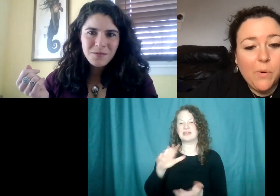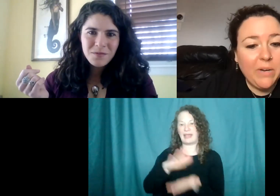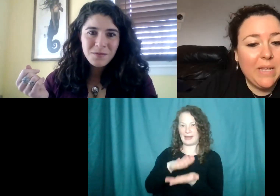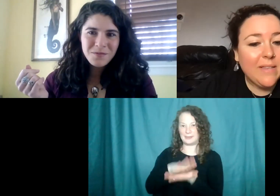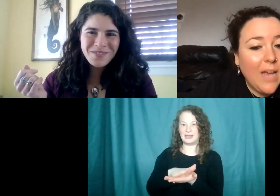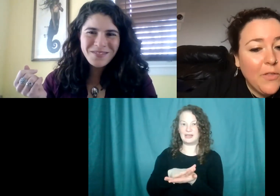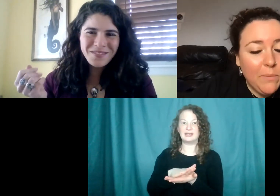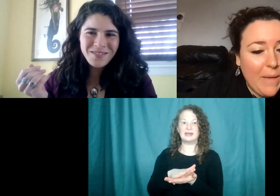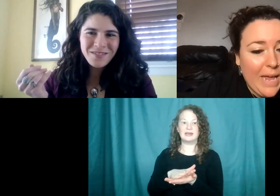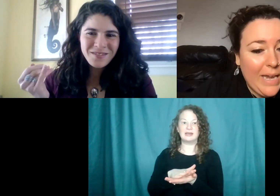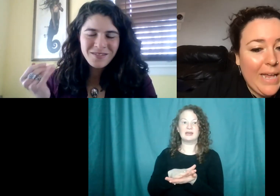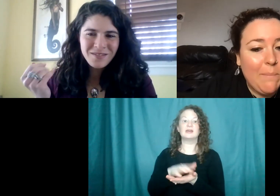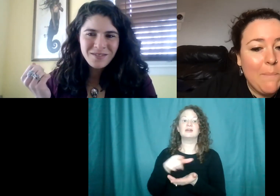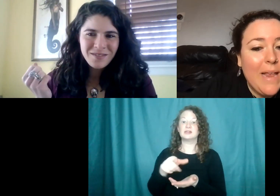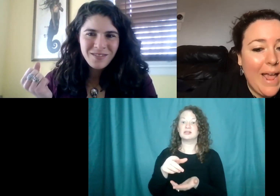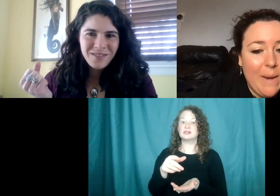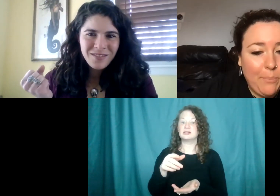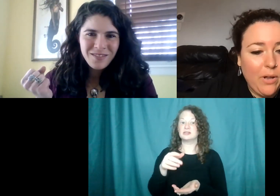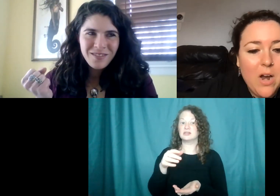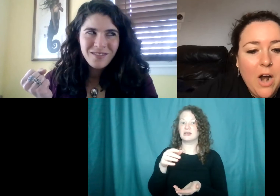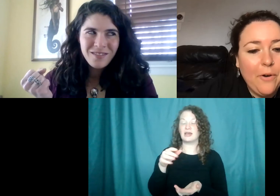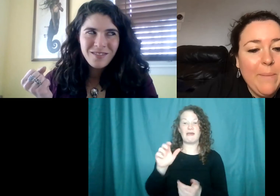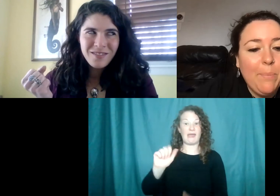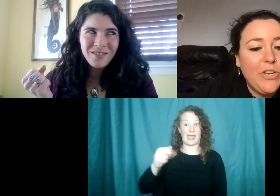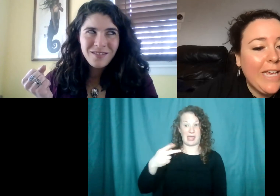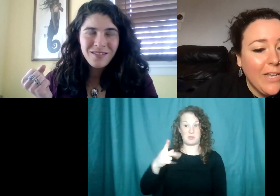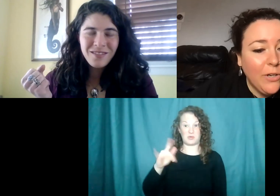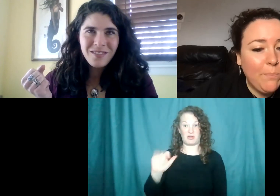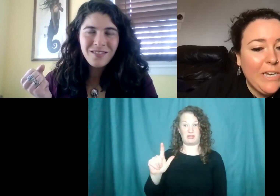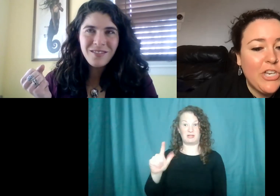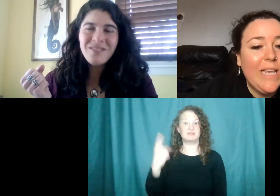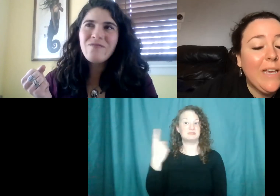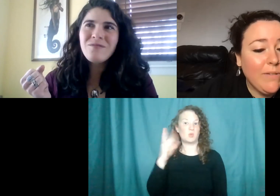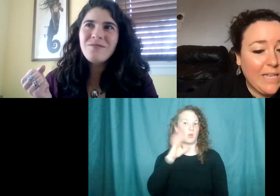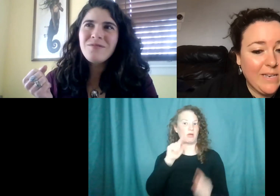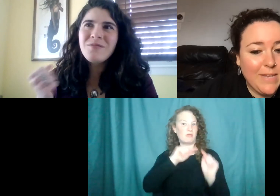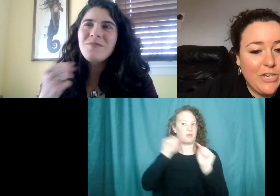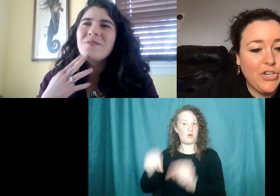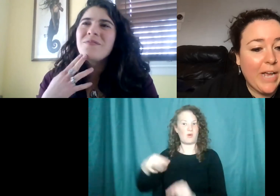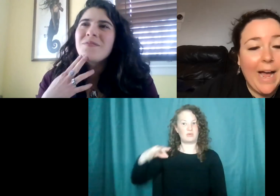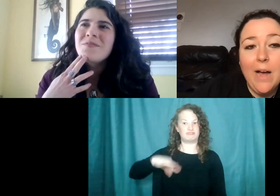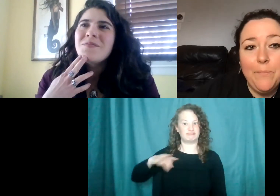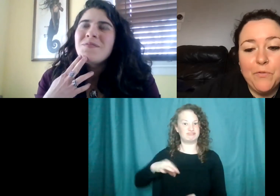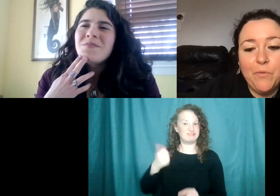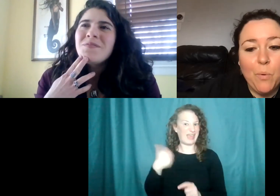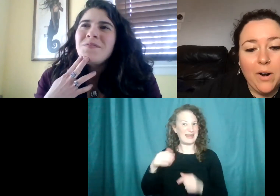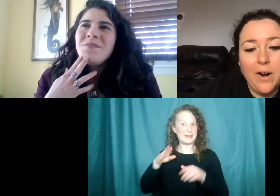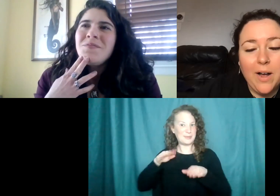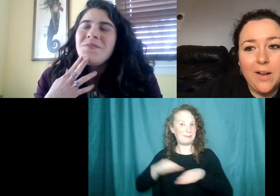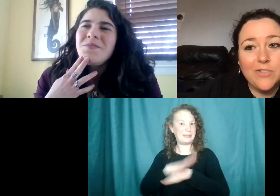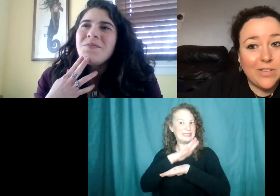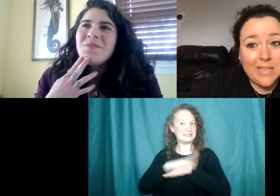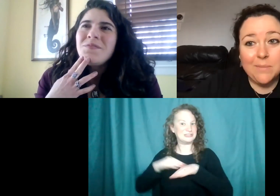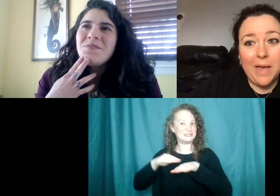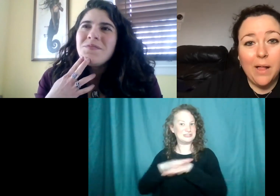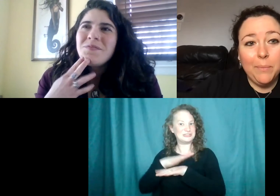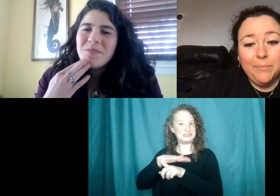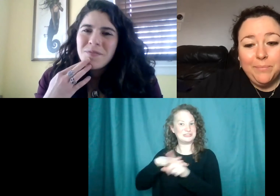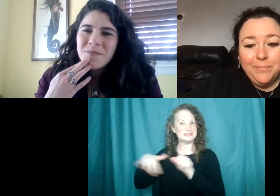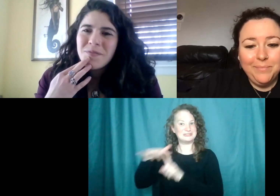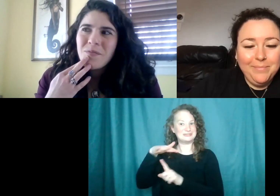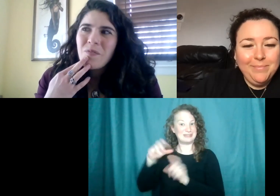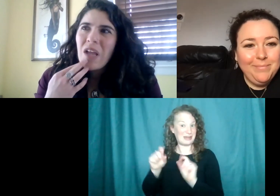them is going to be in southern Maine in mid-April. Are there any particular beach ecosystems they should check out for just to see some